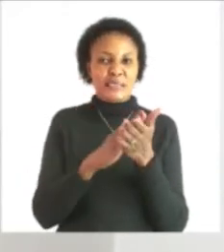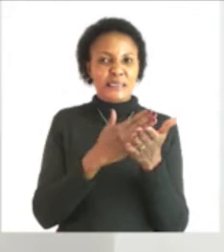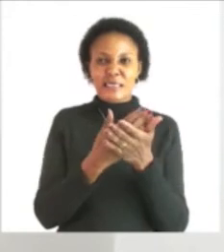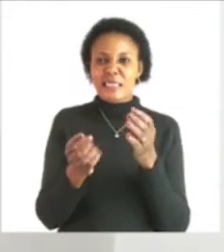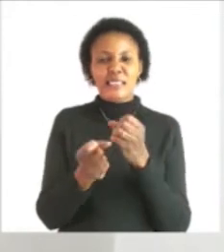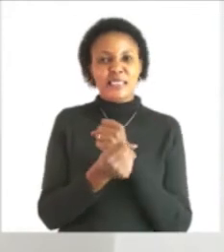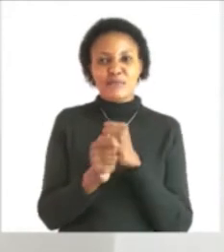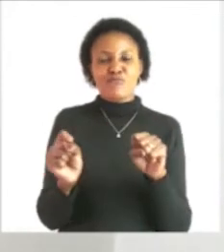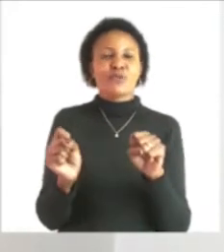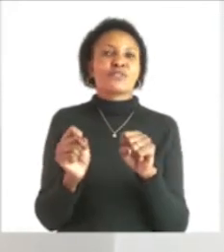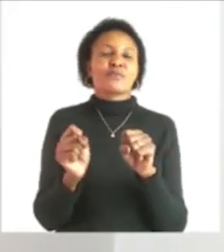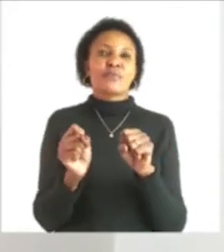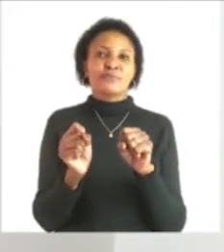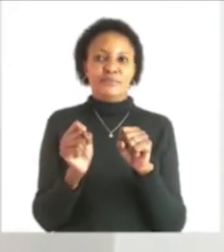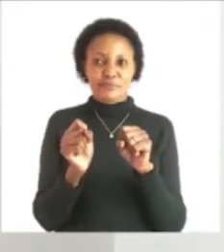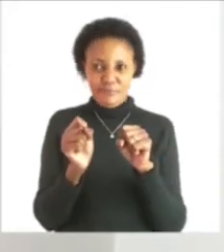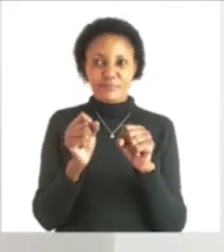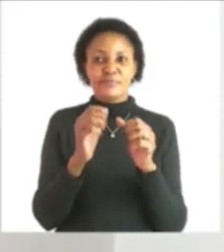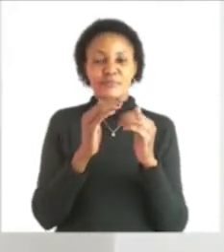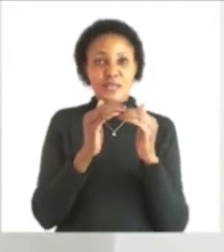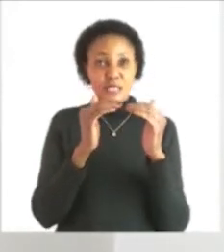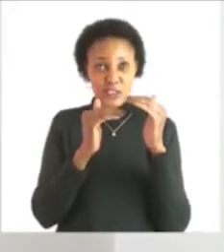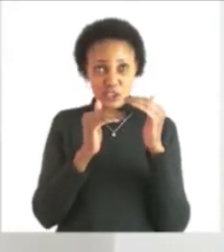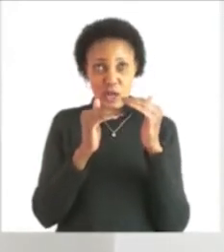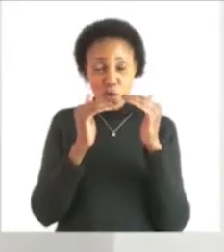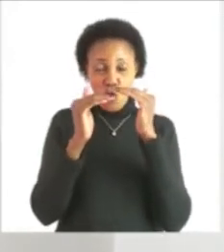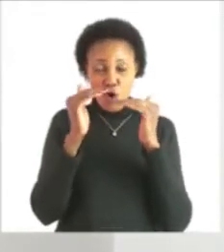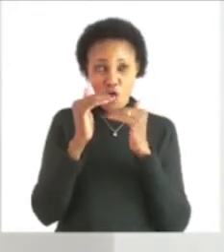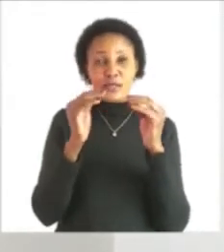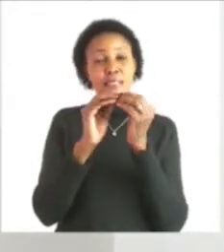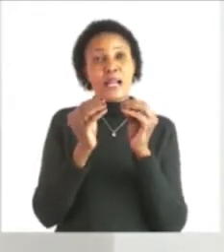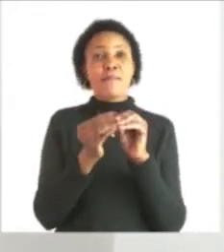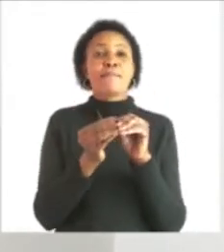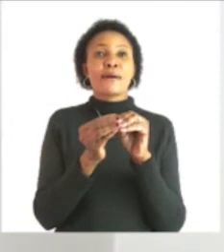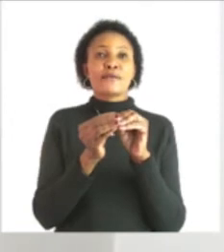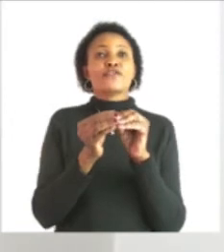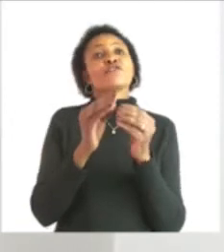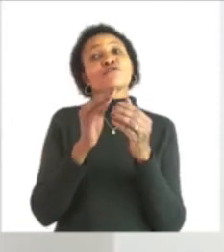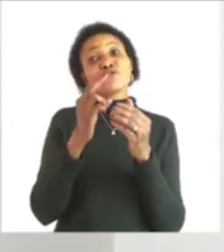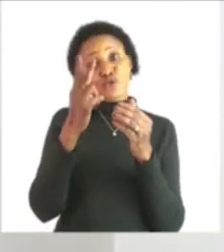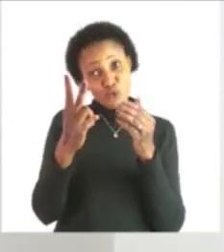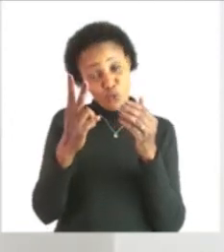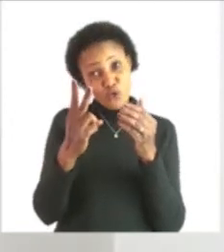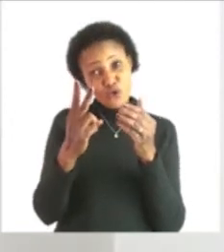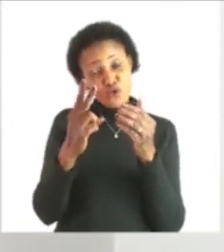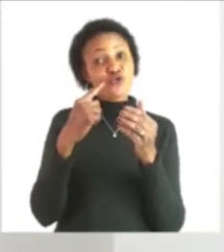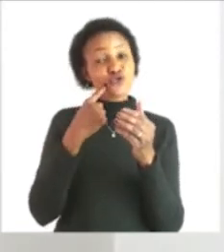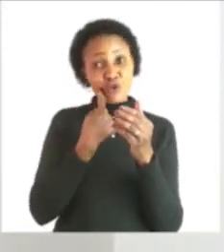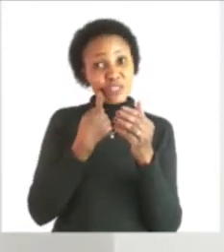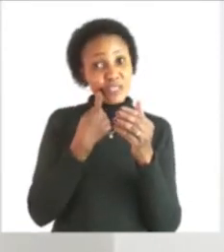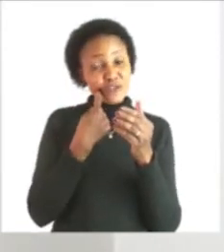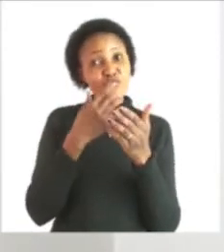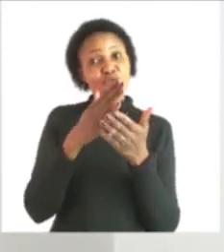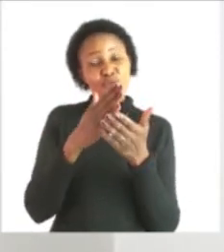2 and you have 2 sweets, you can share them equally, then that is an even number. Now